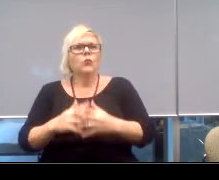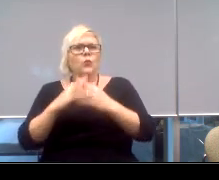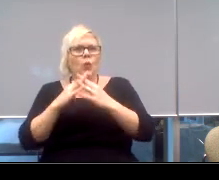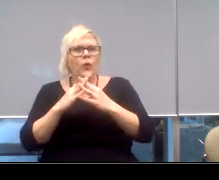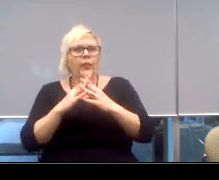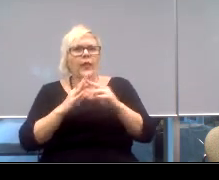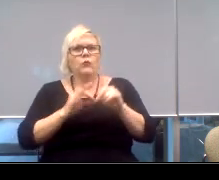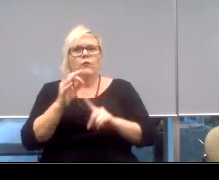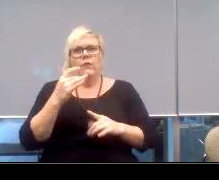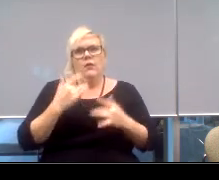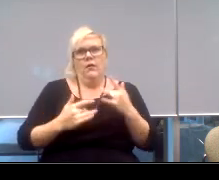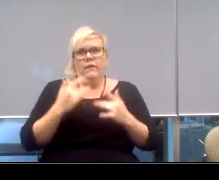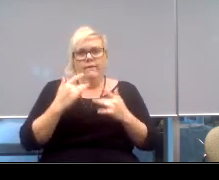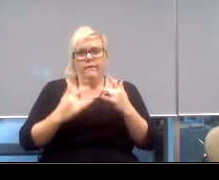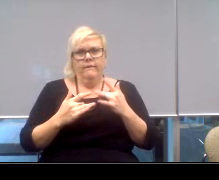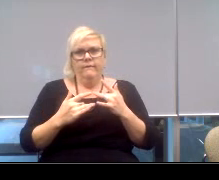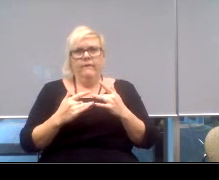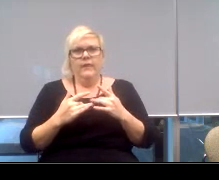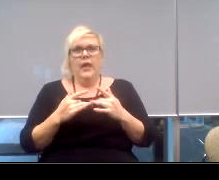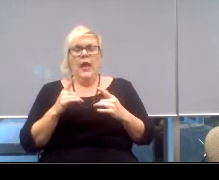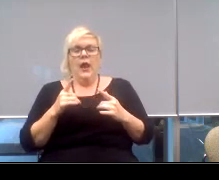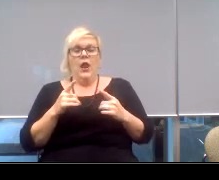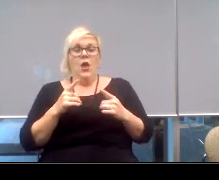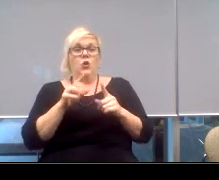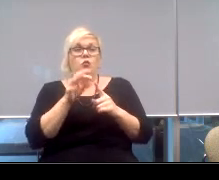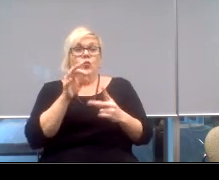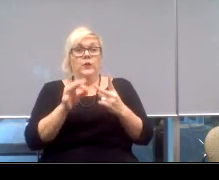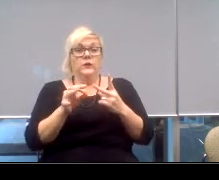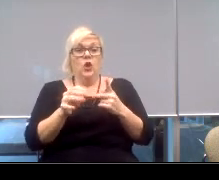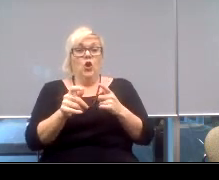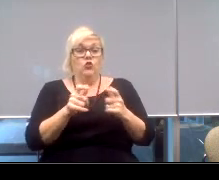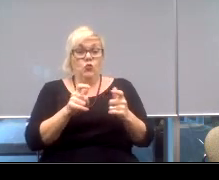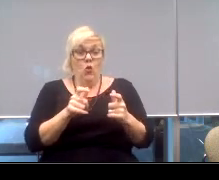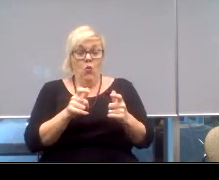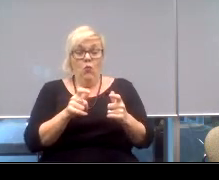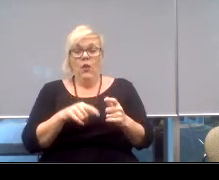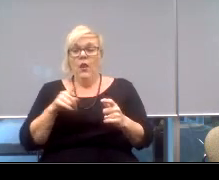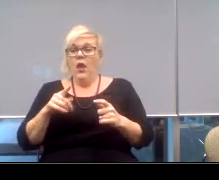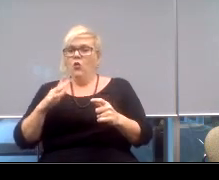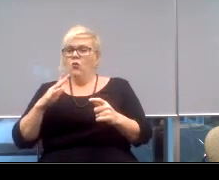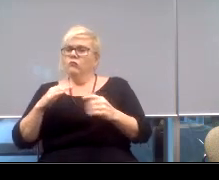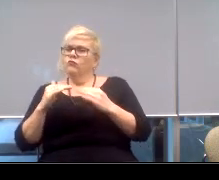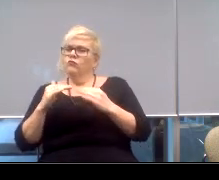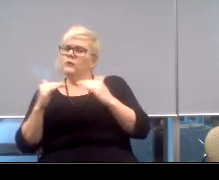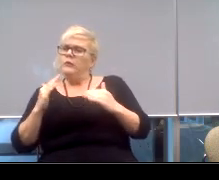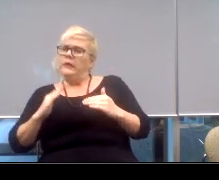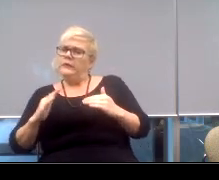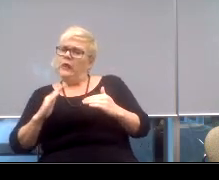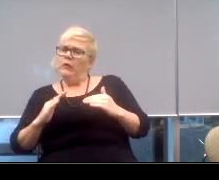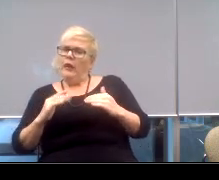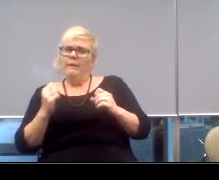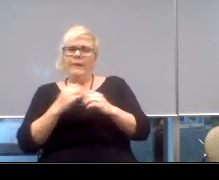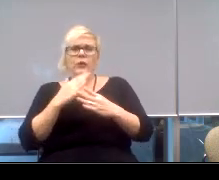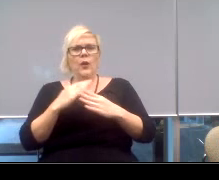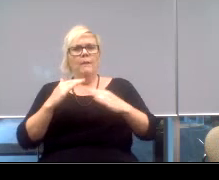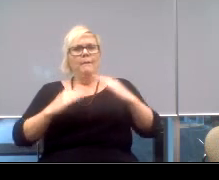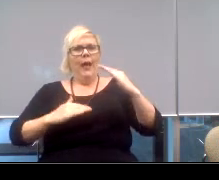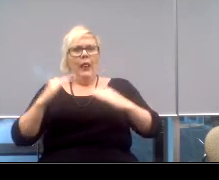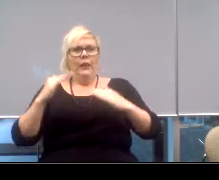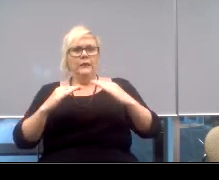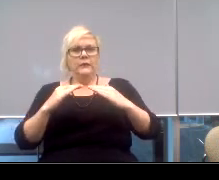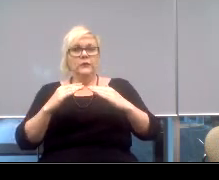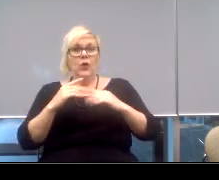also carefully manage the balance between choice and control and reasonably and necessary supports to ensure the scheme is equitable across